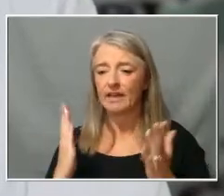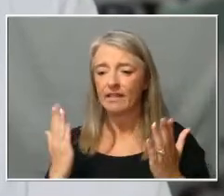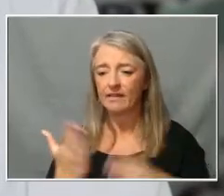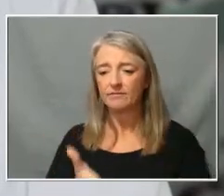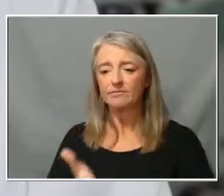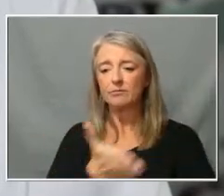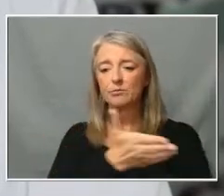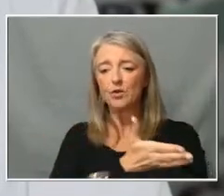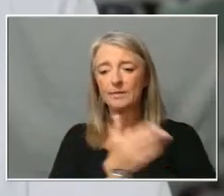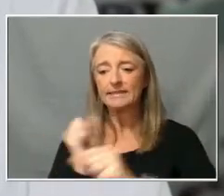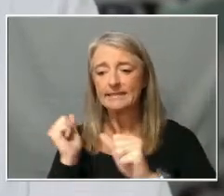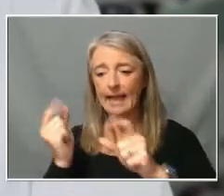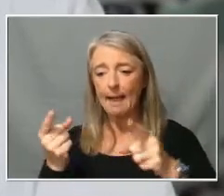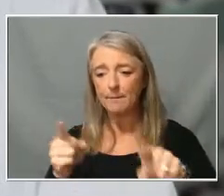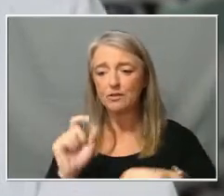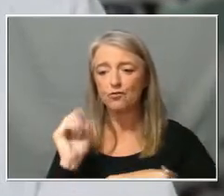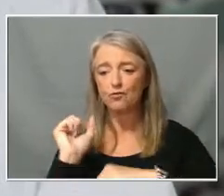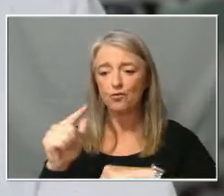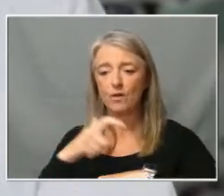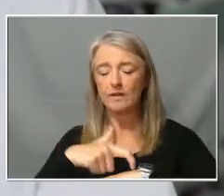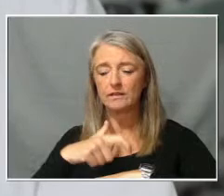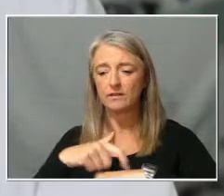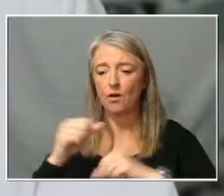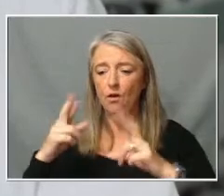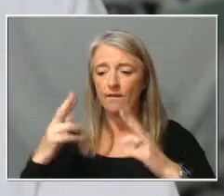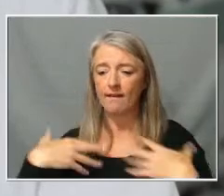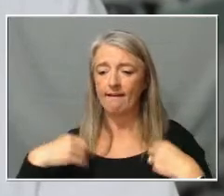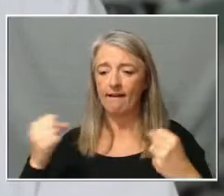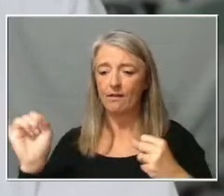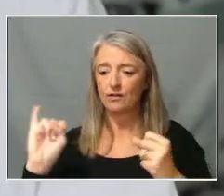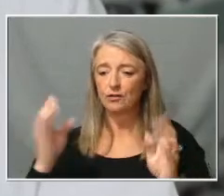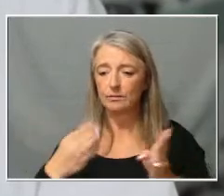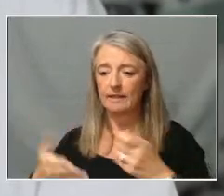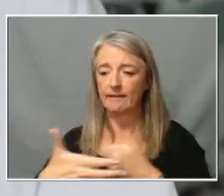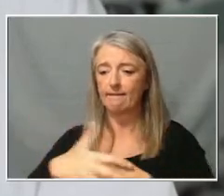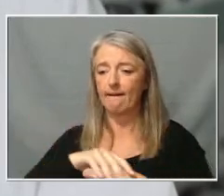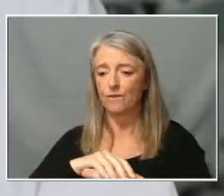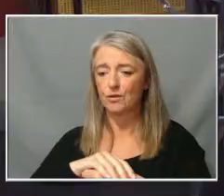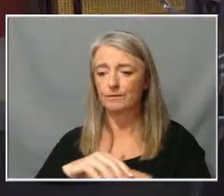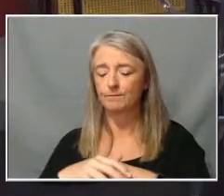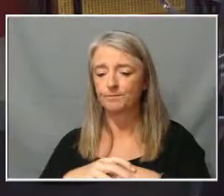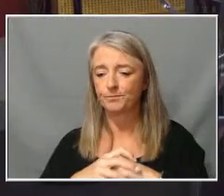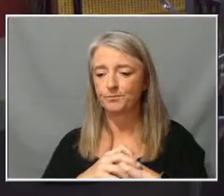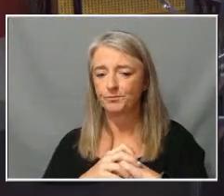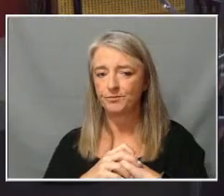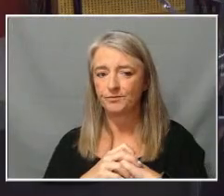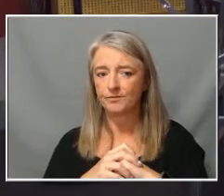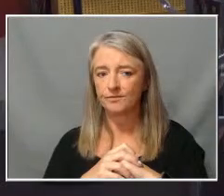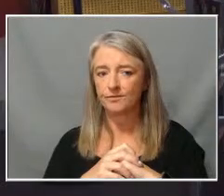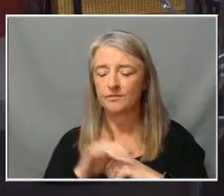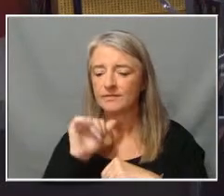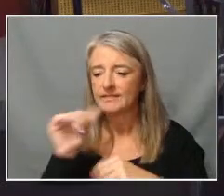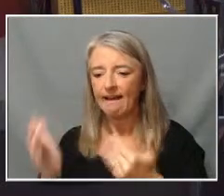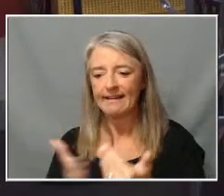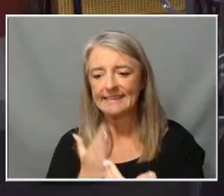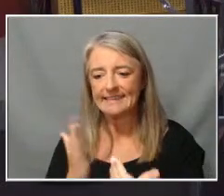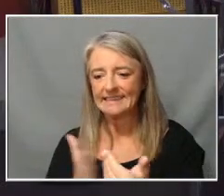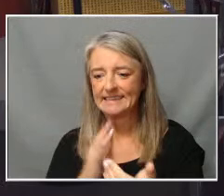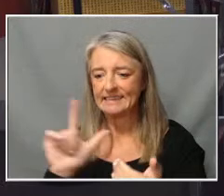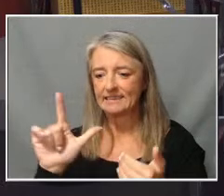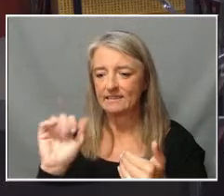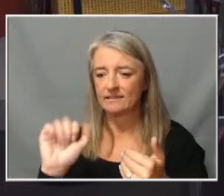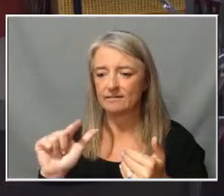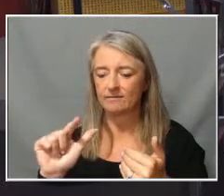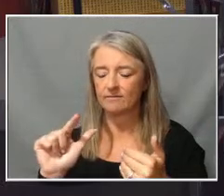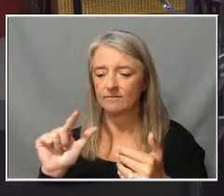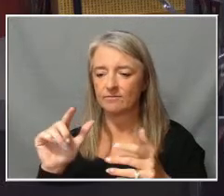time, especially if, hopefully you have a health insurance plan that can cover it. Yeah, embracing the science. Not always easy. I always said his leg could probably be in